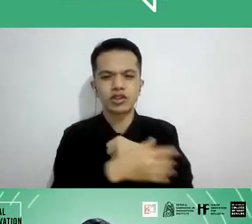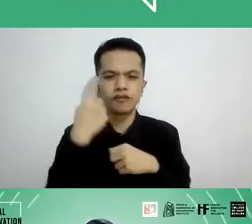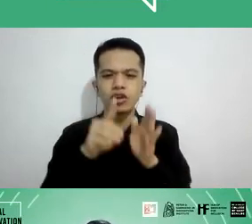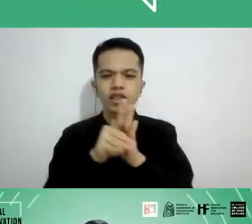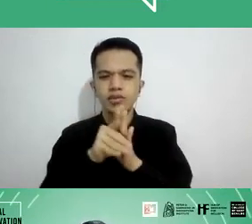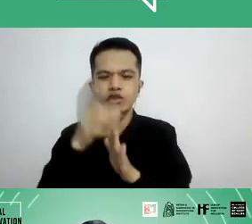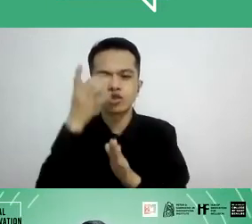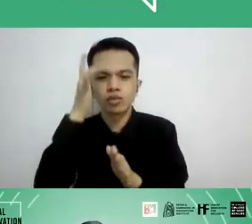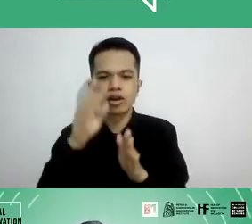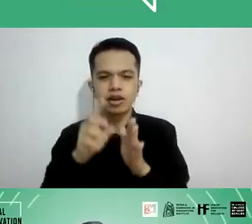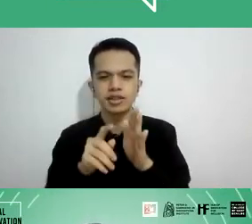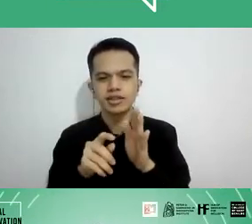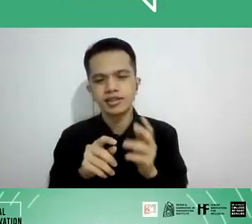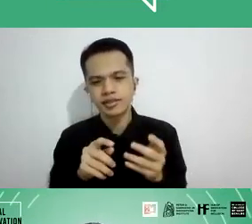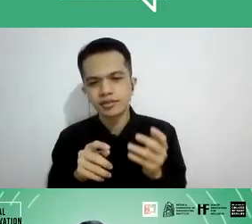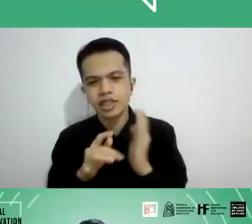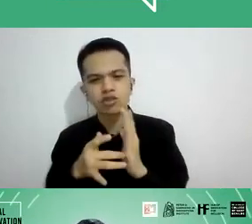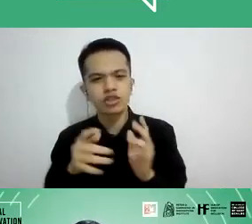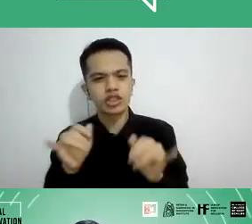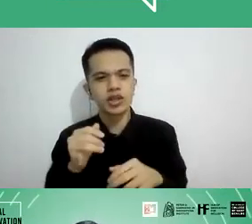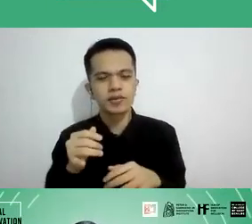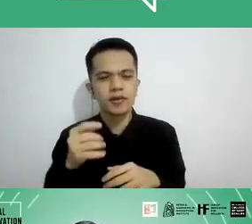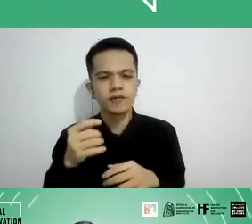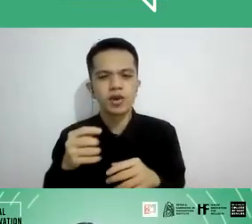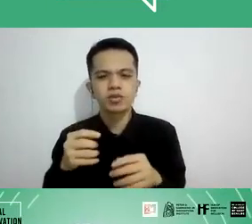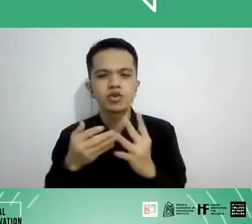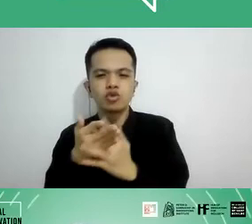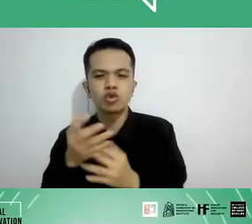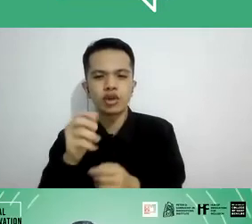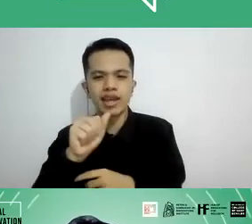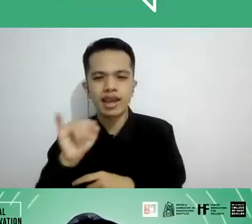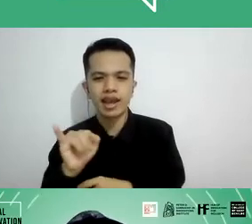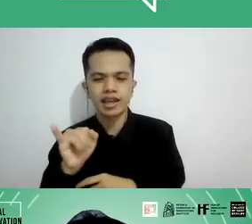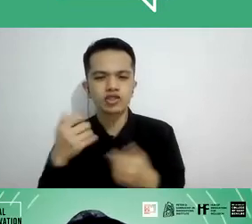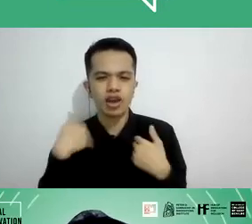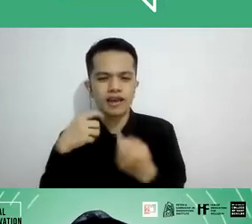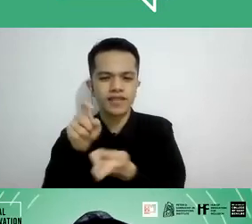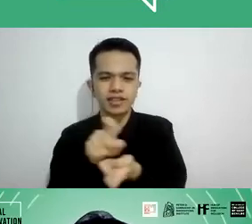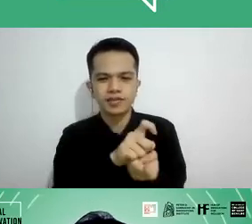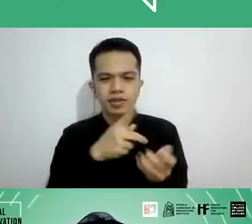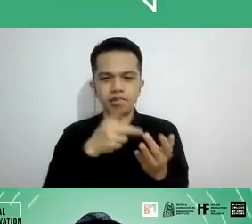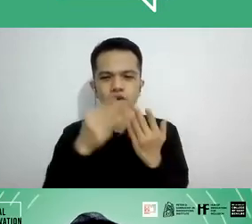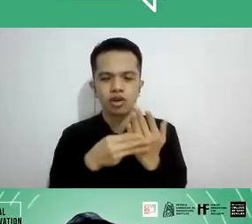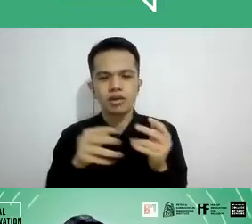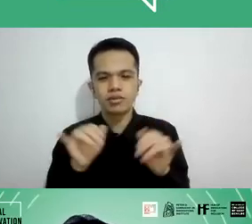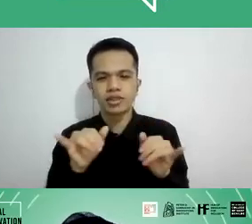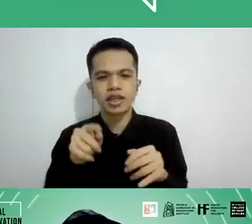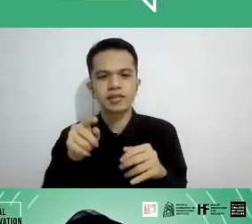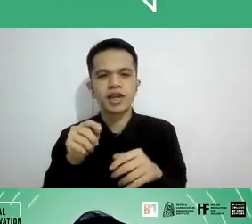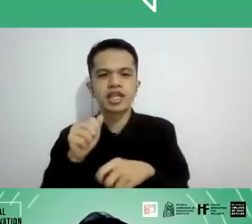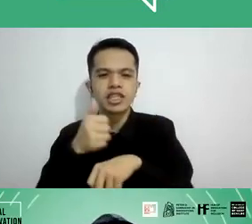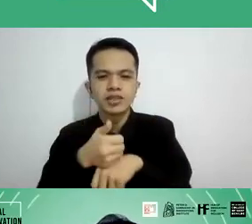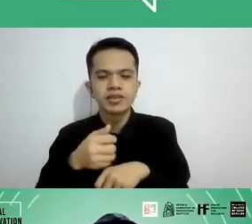smart technologies, both through technology, through AI. They have specific programs and establishments that work